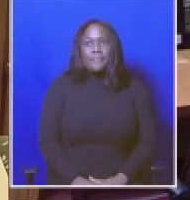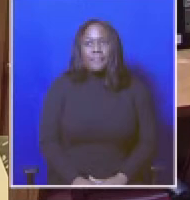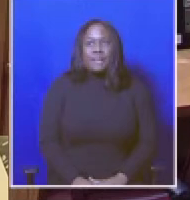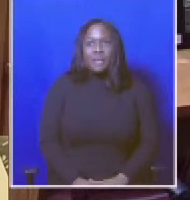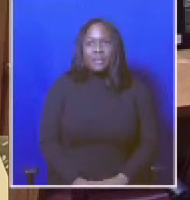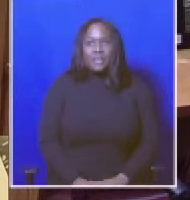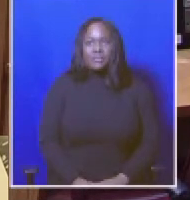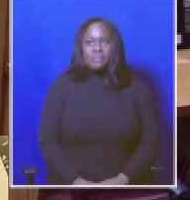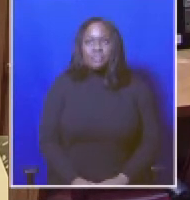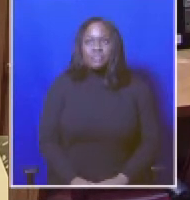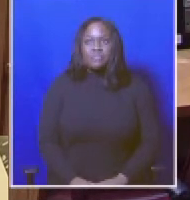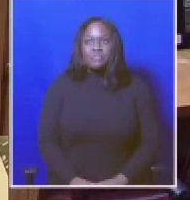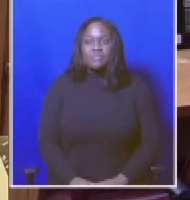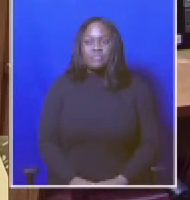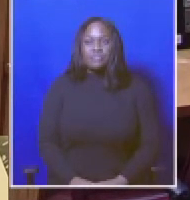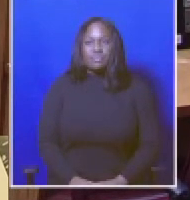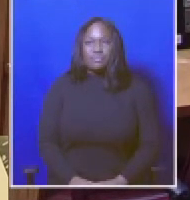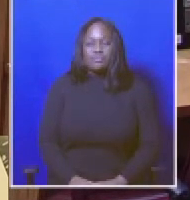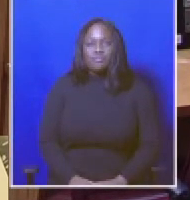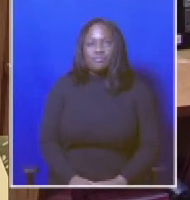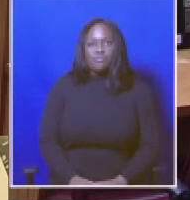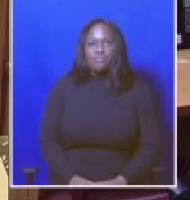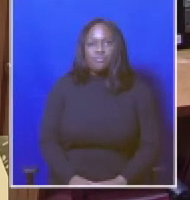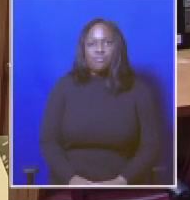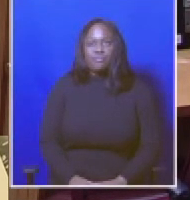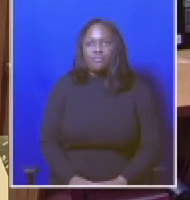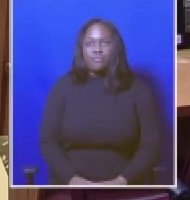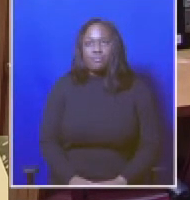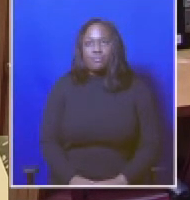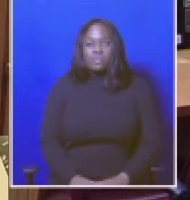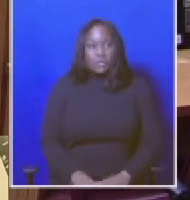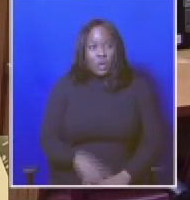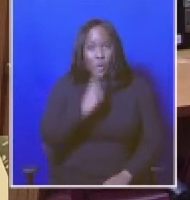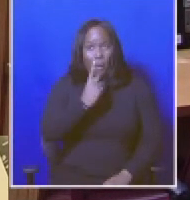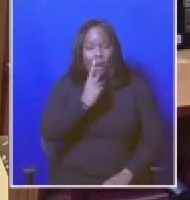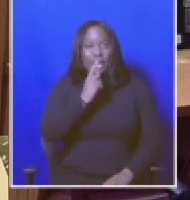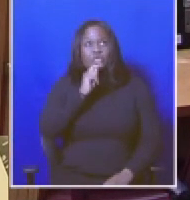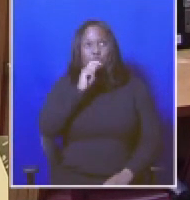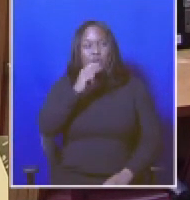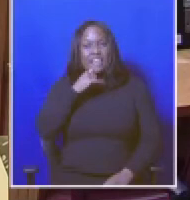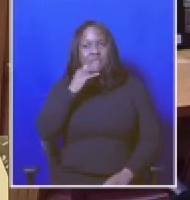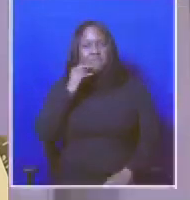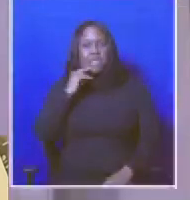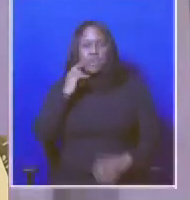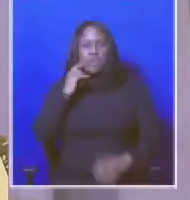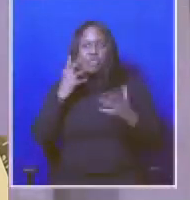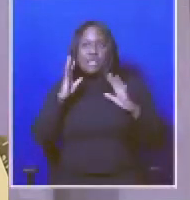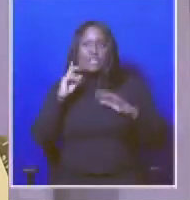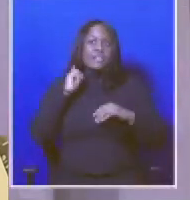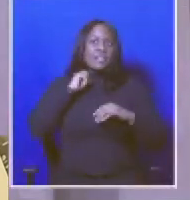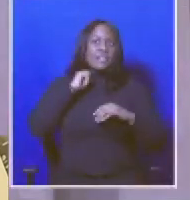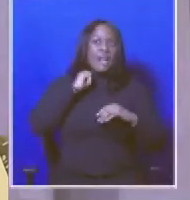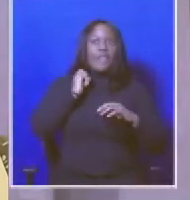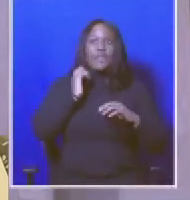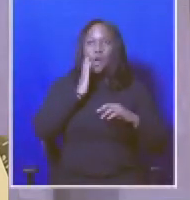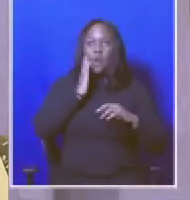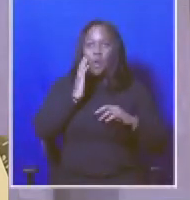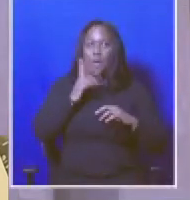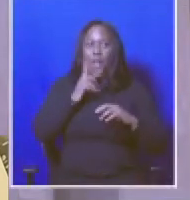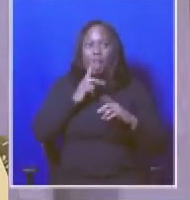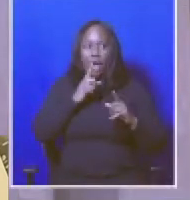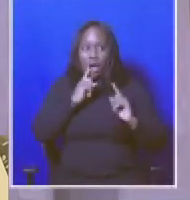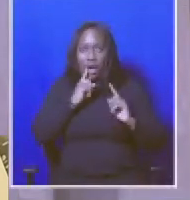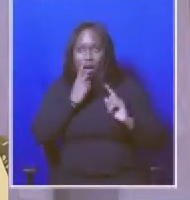If I knew that you will ask, if I suspected that you'll ask that question, I would have gotten